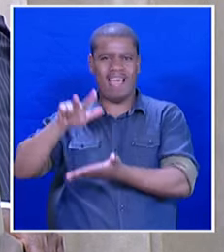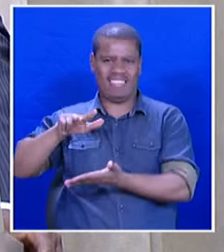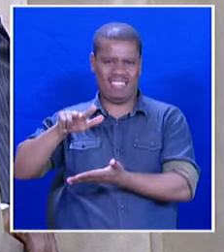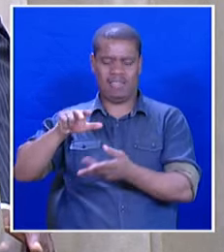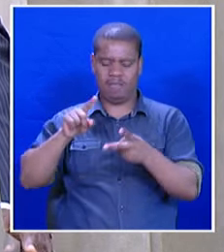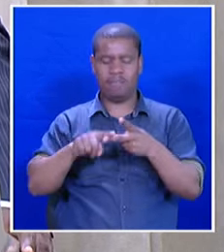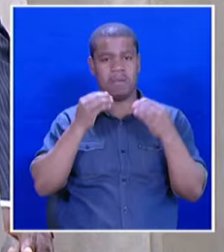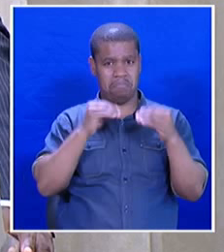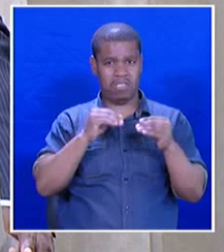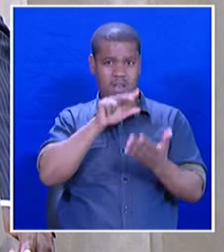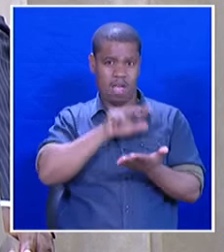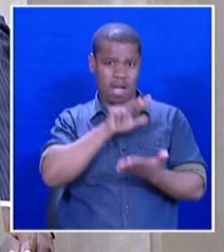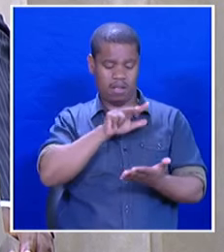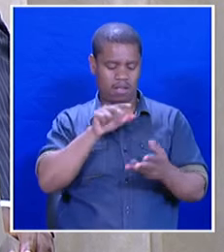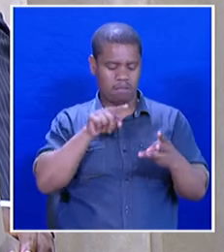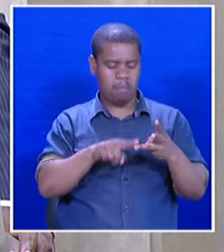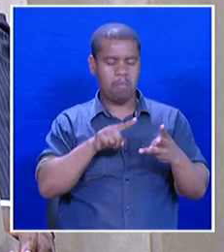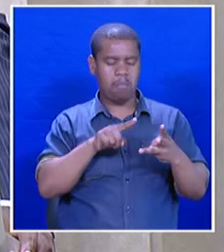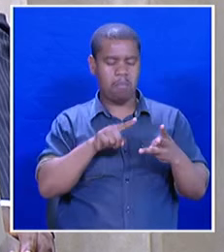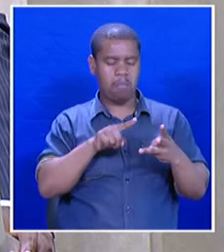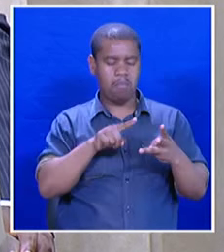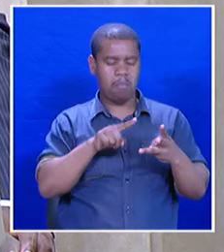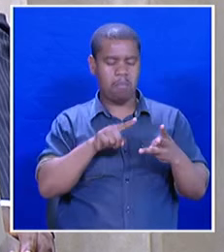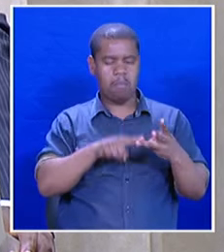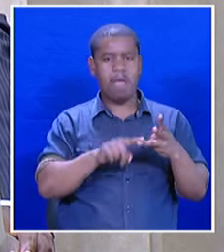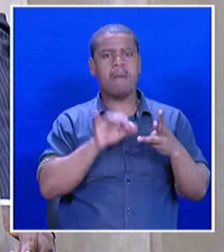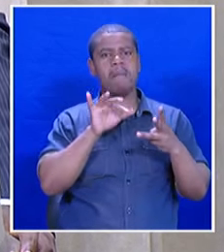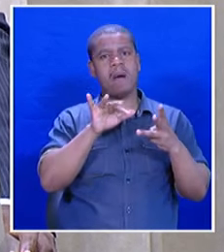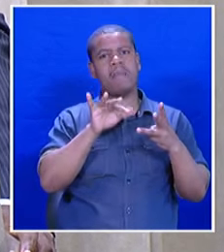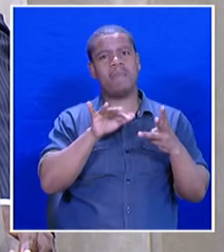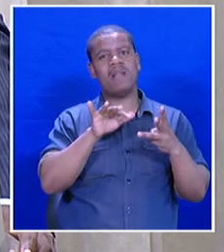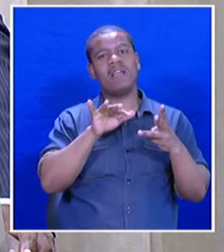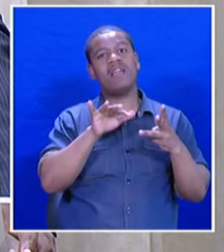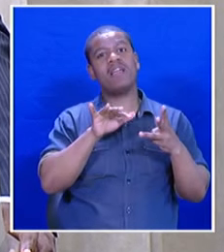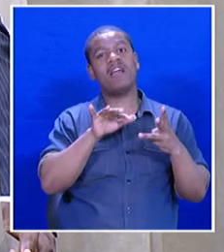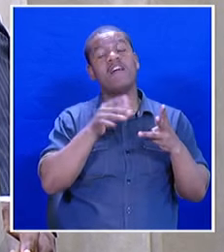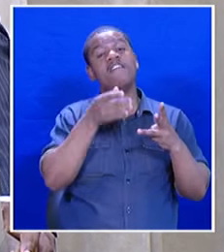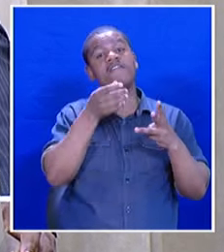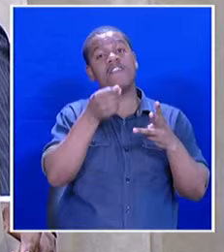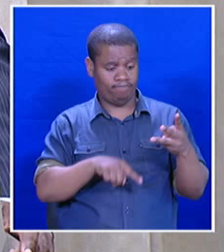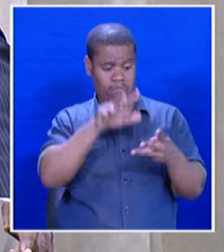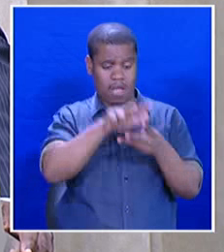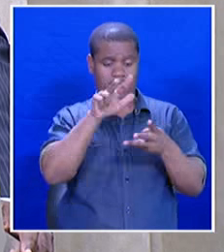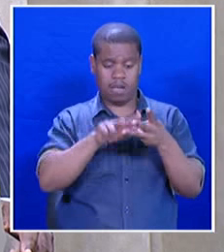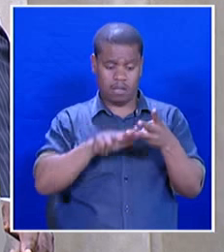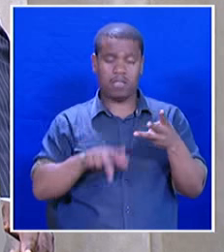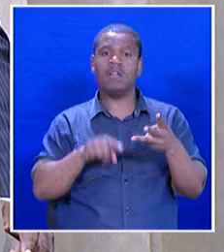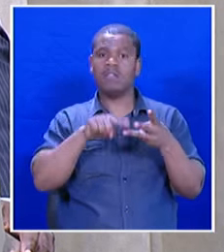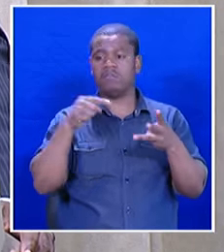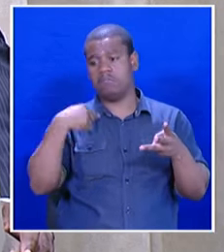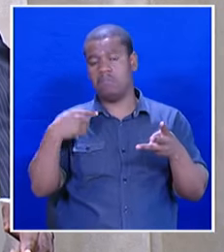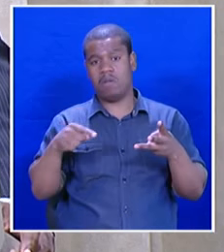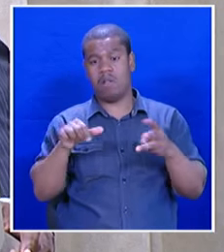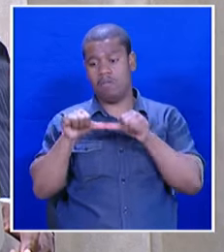Public Finance Management Act, and it would therefore be unaffected by any bilateral